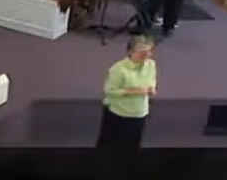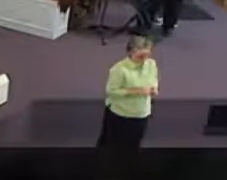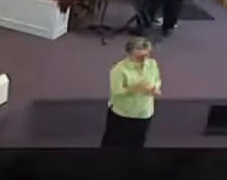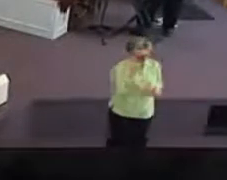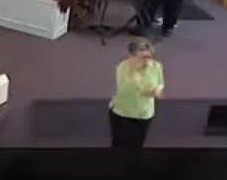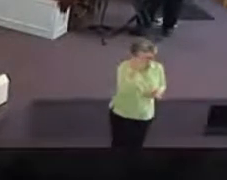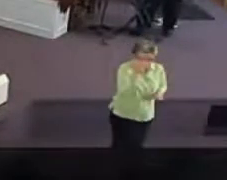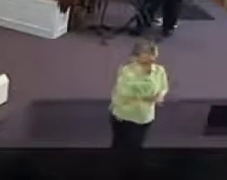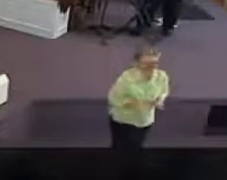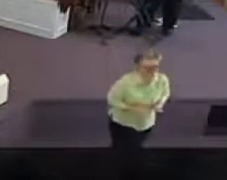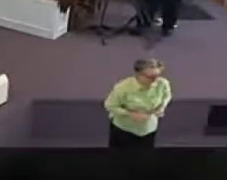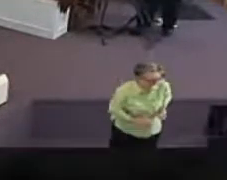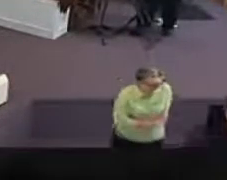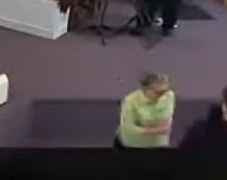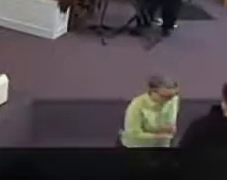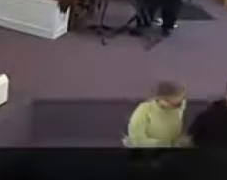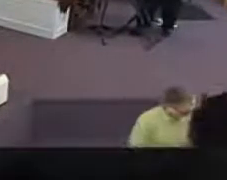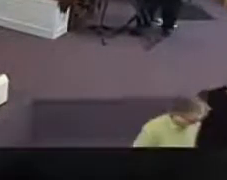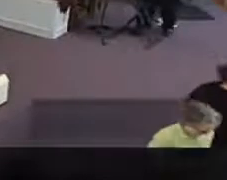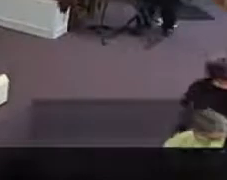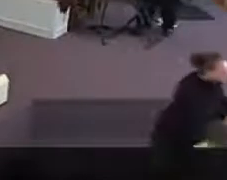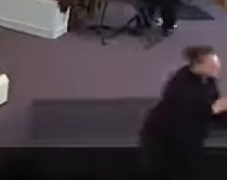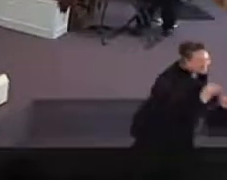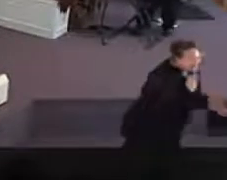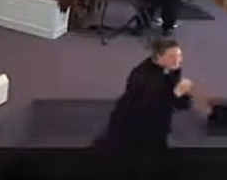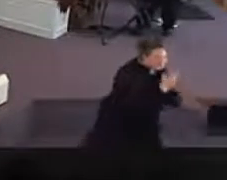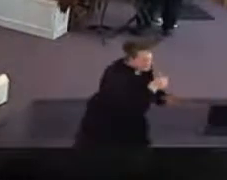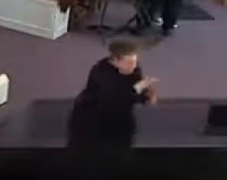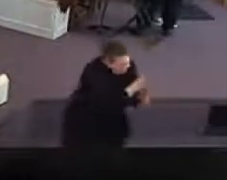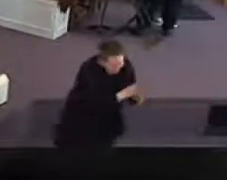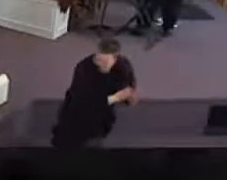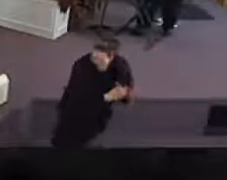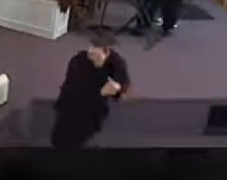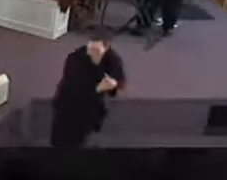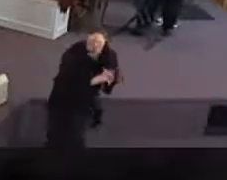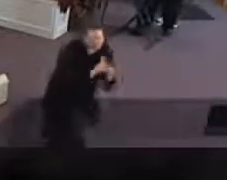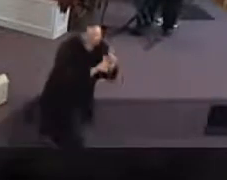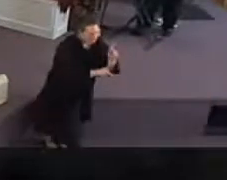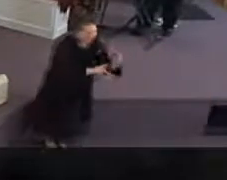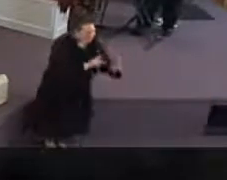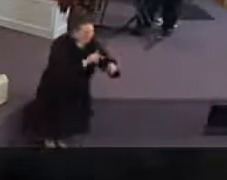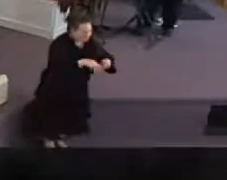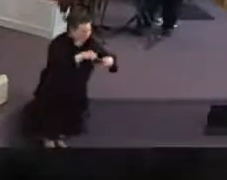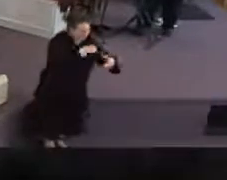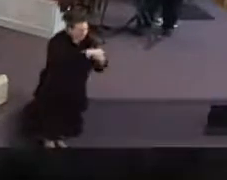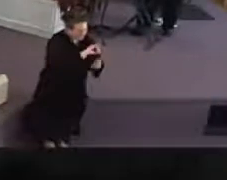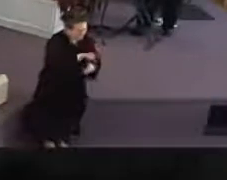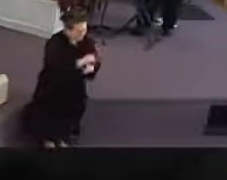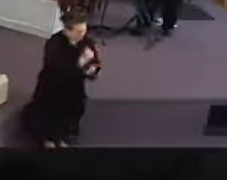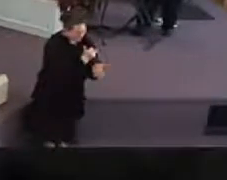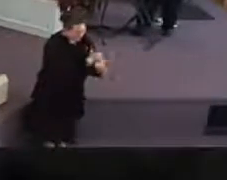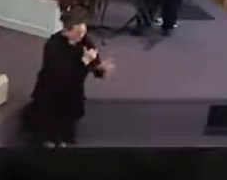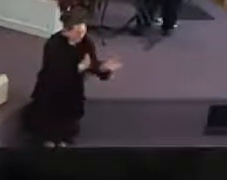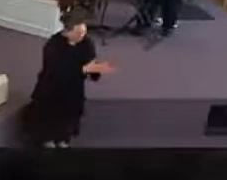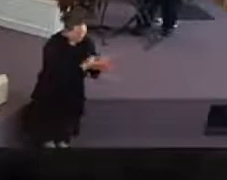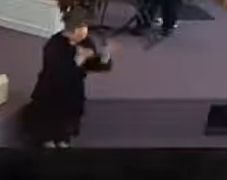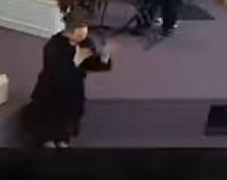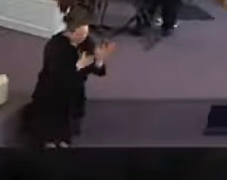know that there is a God and a people in St. Joe. Amen.